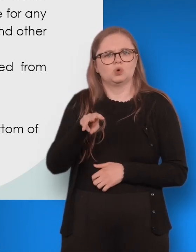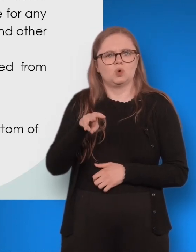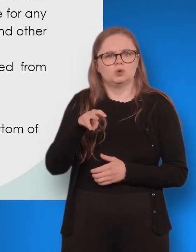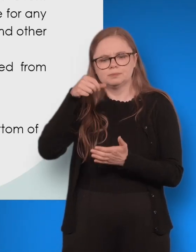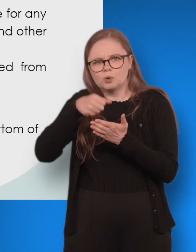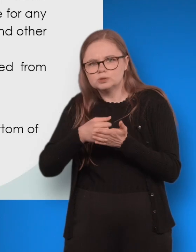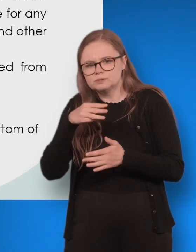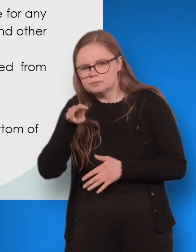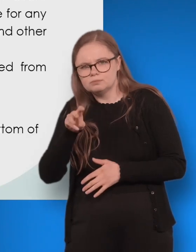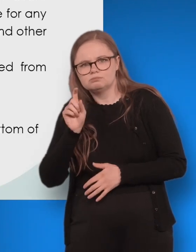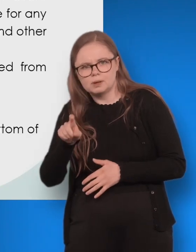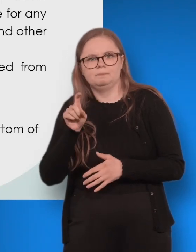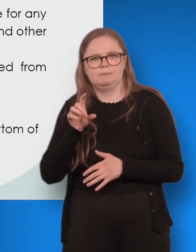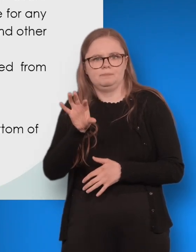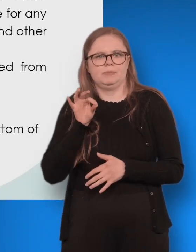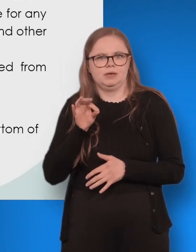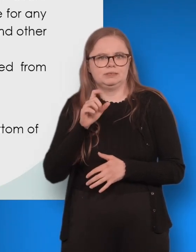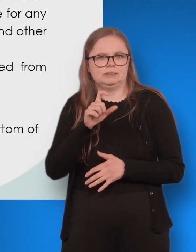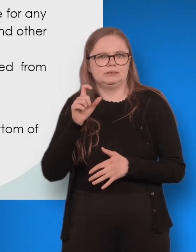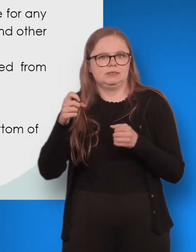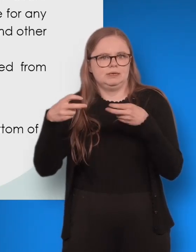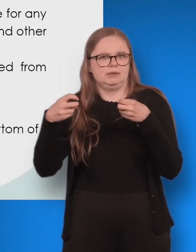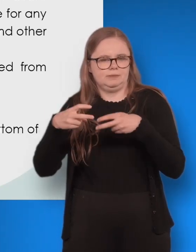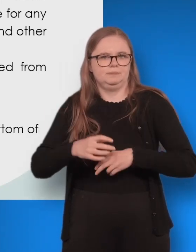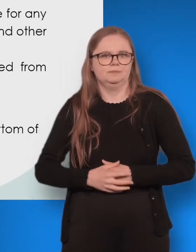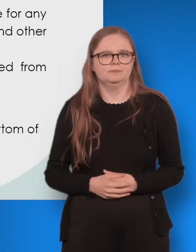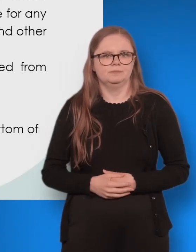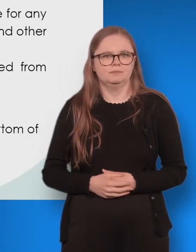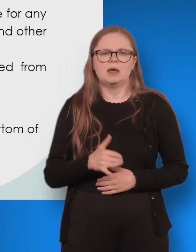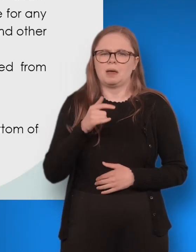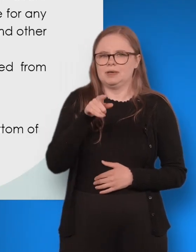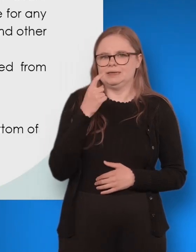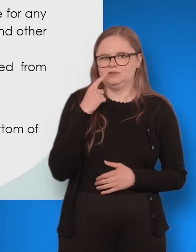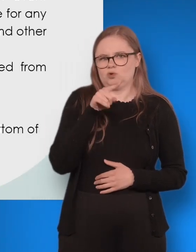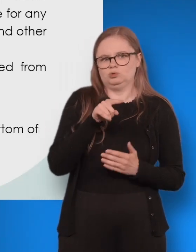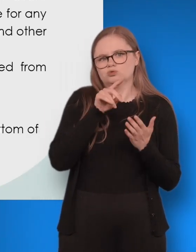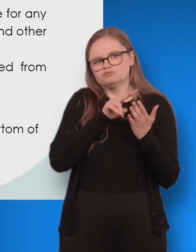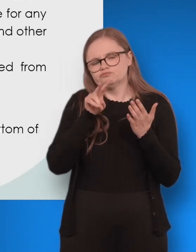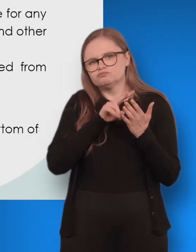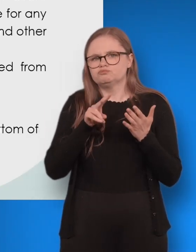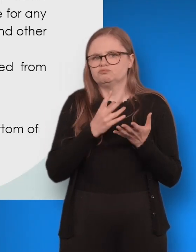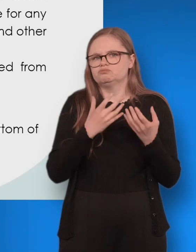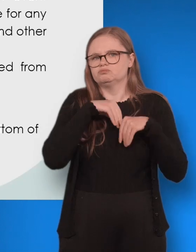of your Zoom screen and selecting the closed caption option, if that makes it a little bit easier for you to do too.